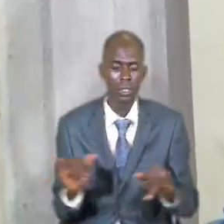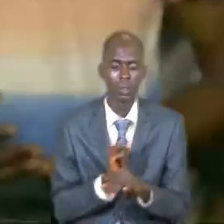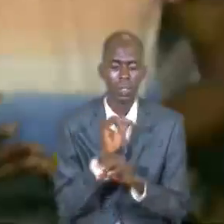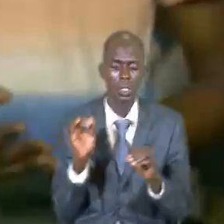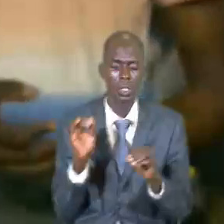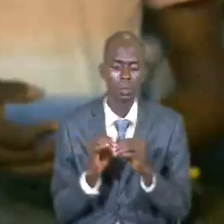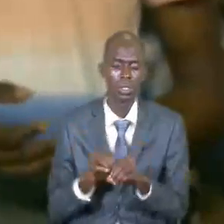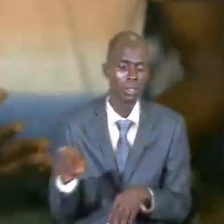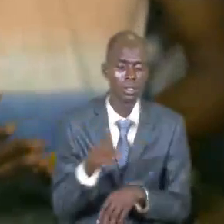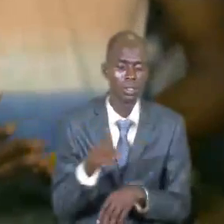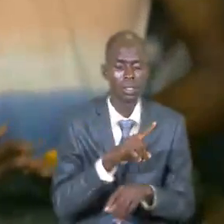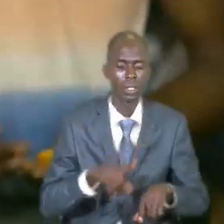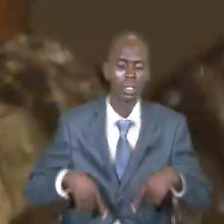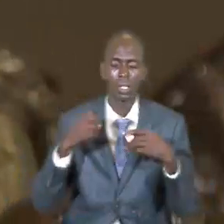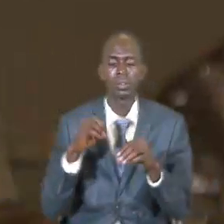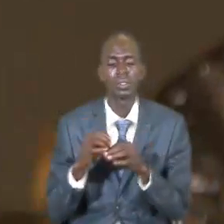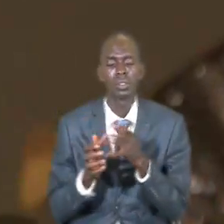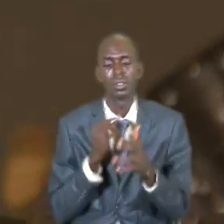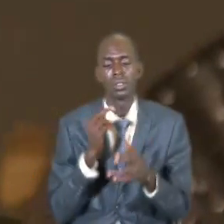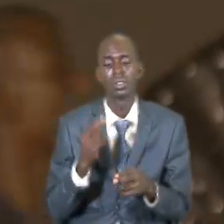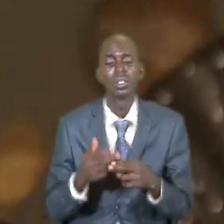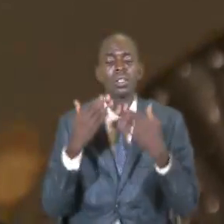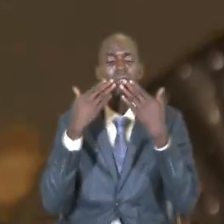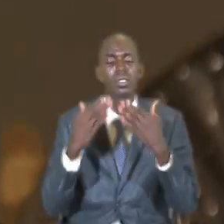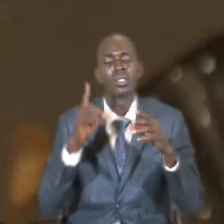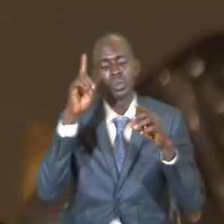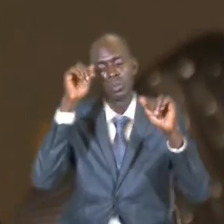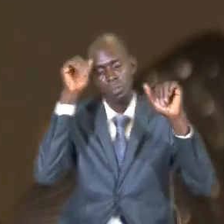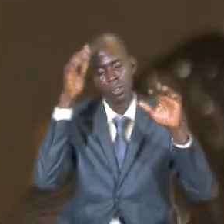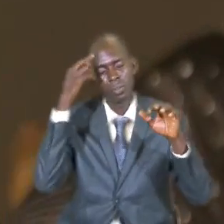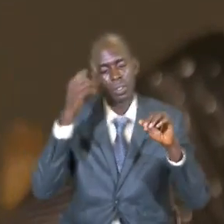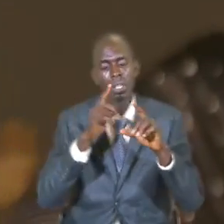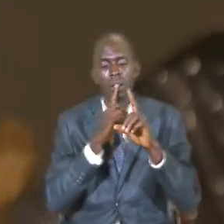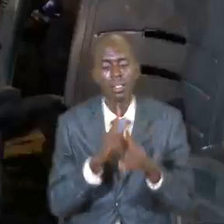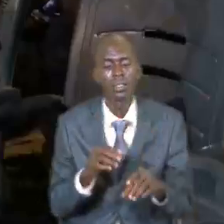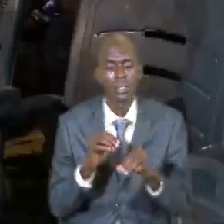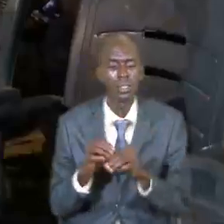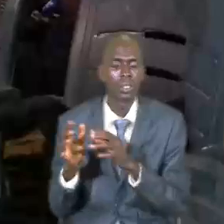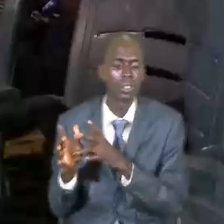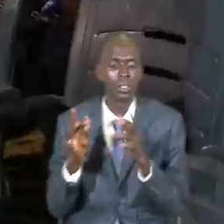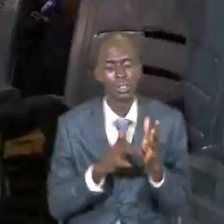name. Thank you, Lord, for the answer. In Jesus' name, we pray.